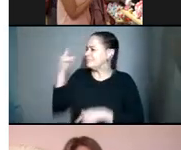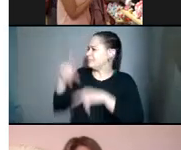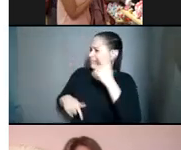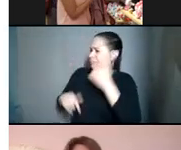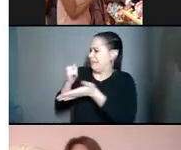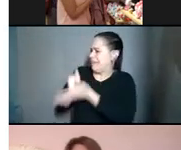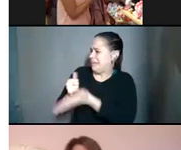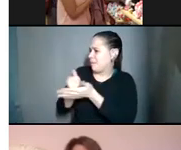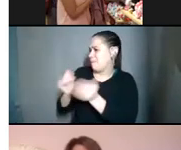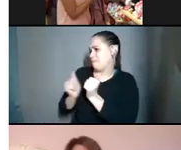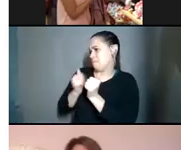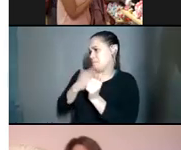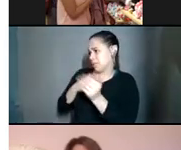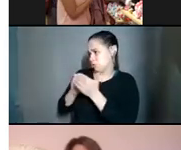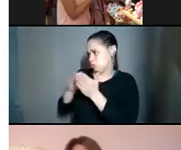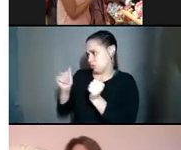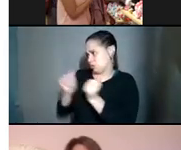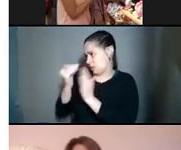lesson? Will the teacher help them?